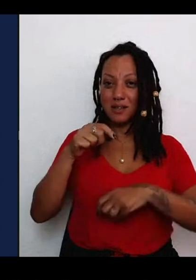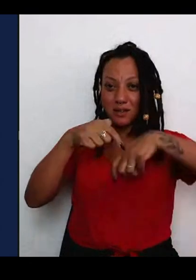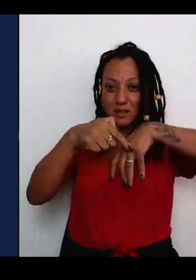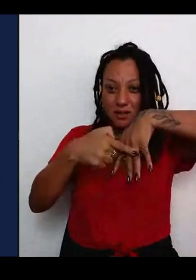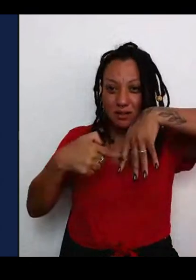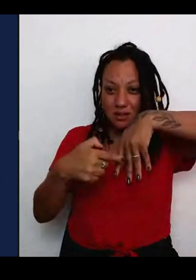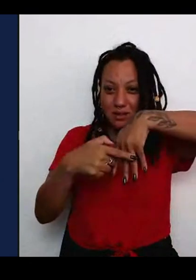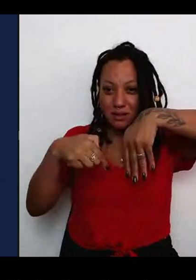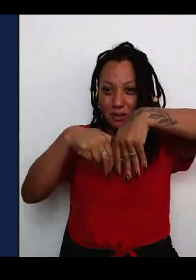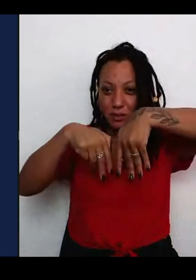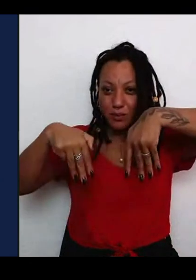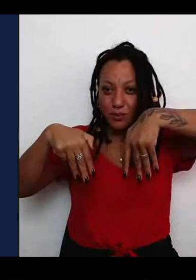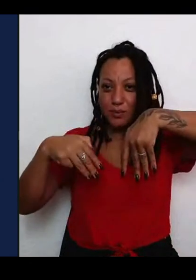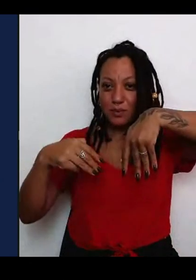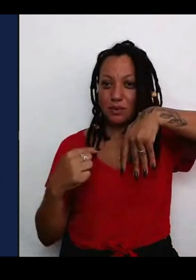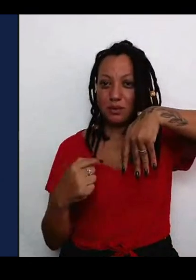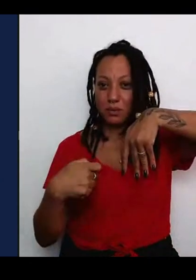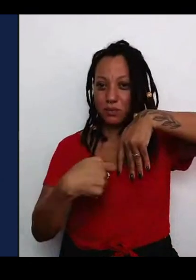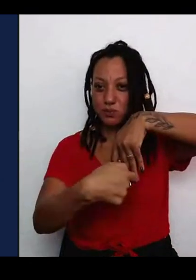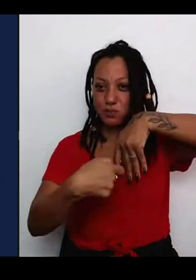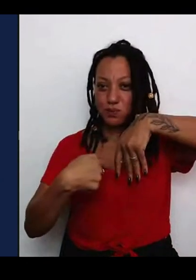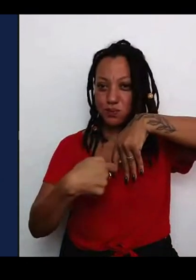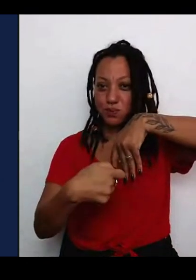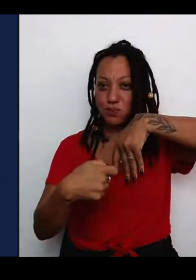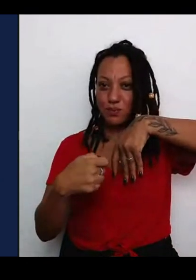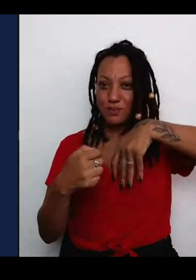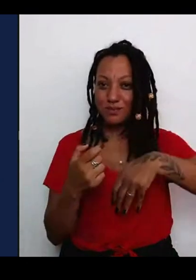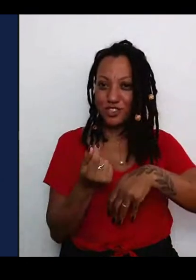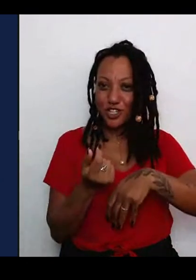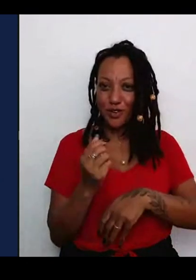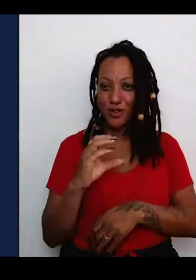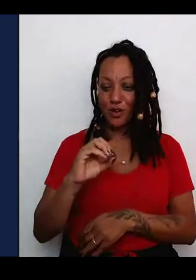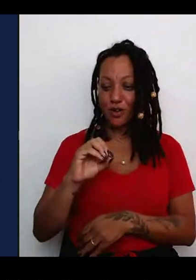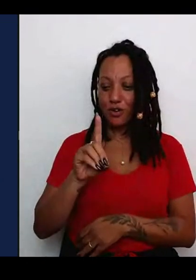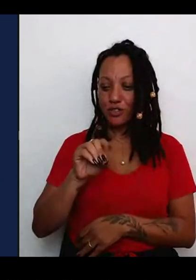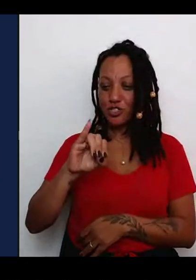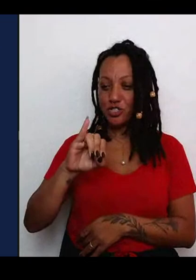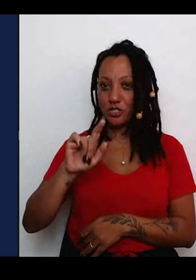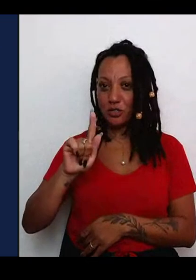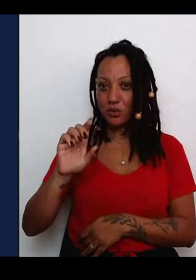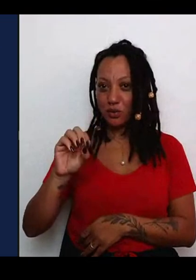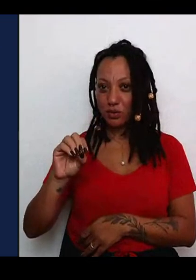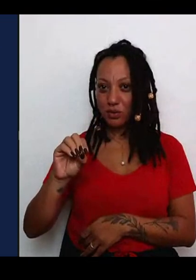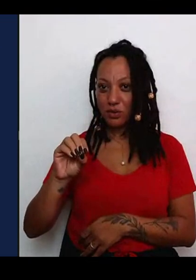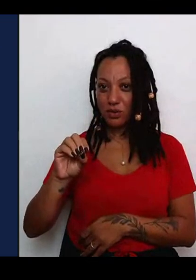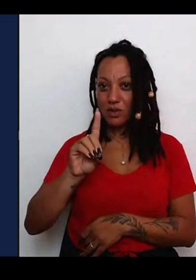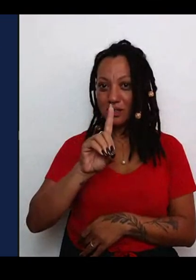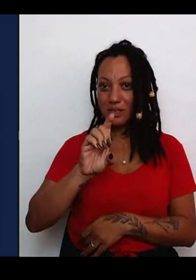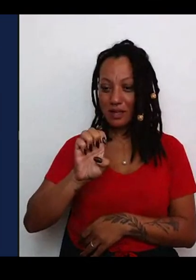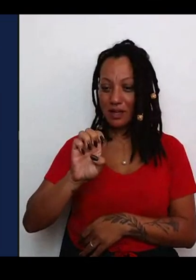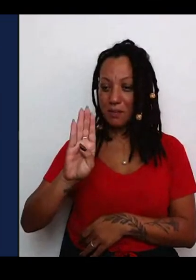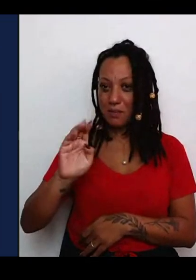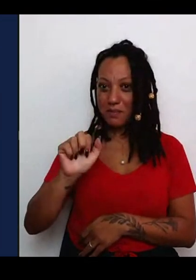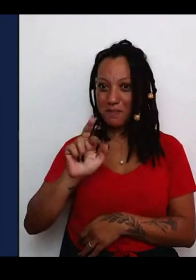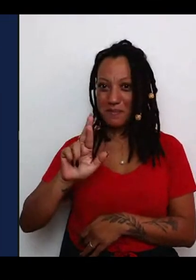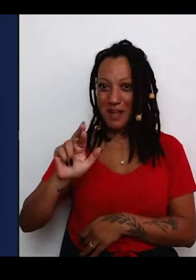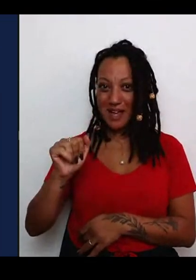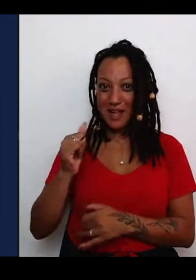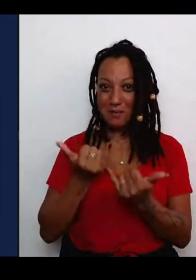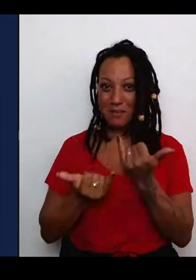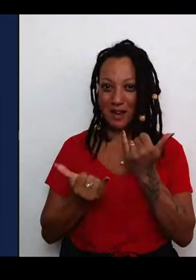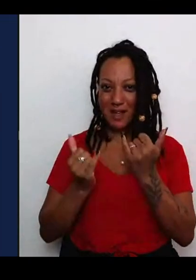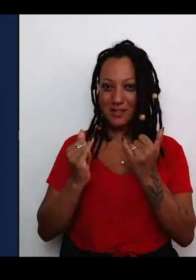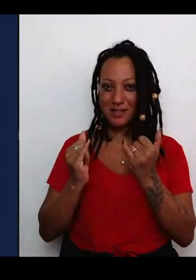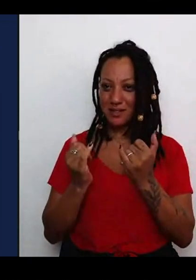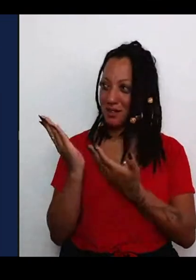mountains um end of this strange evolving wall of darkness and Shadow uh and like the